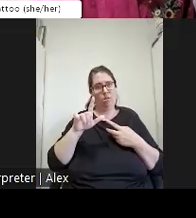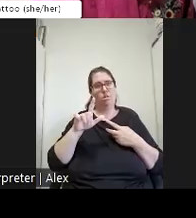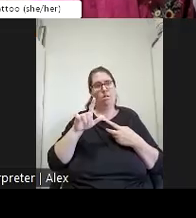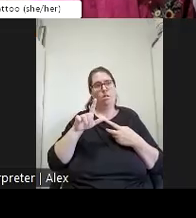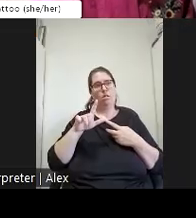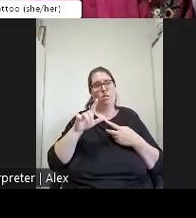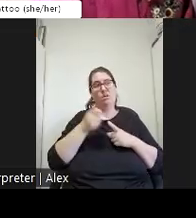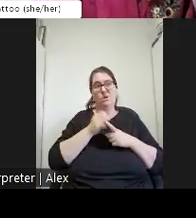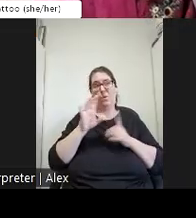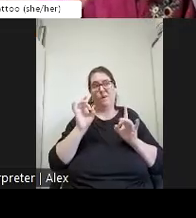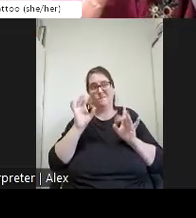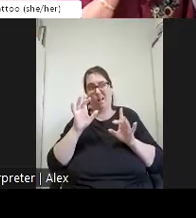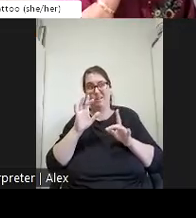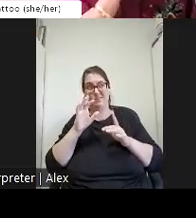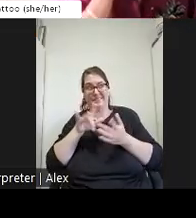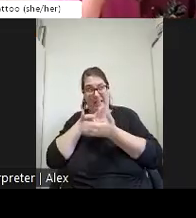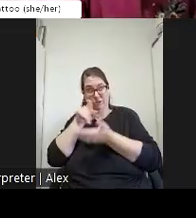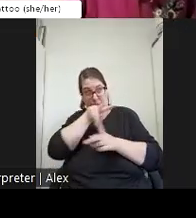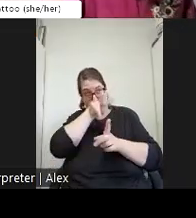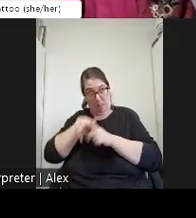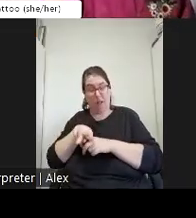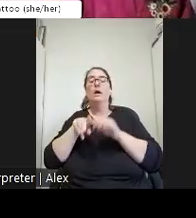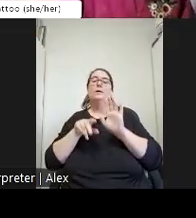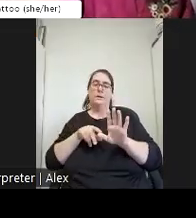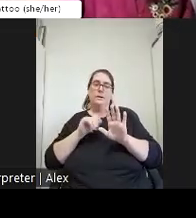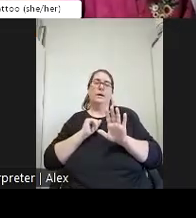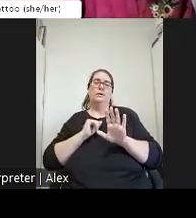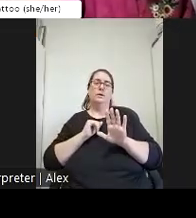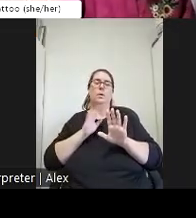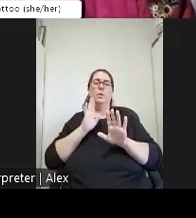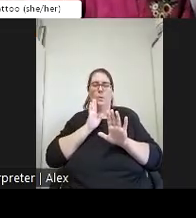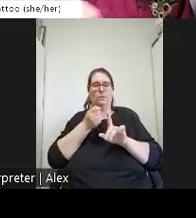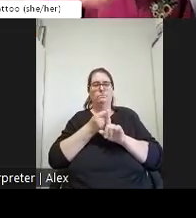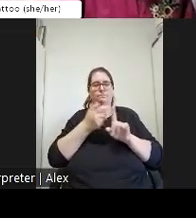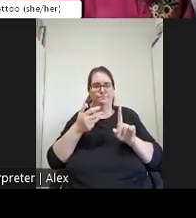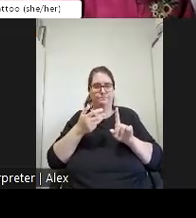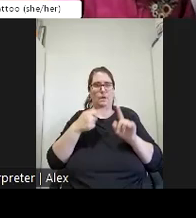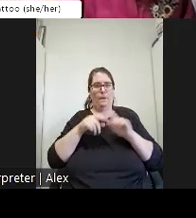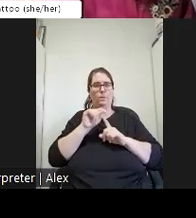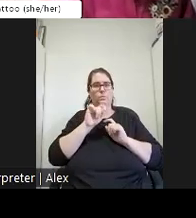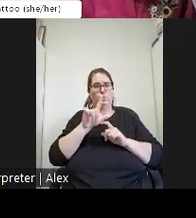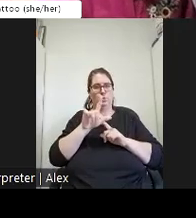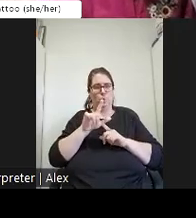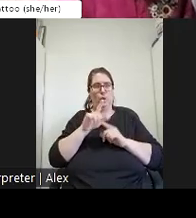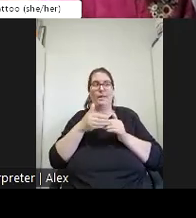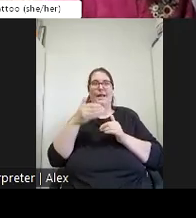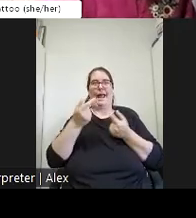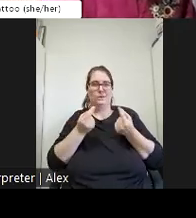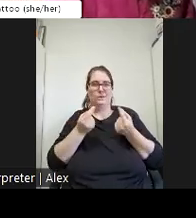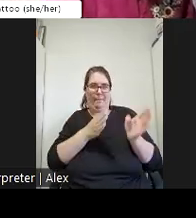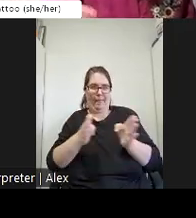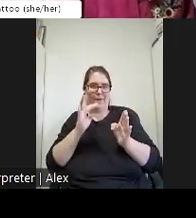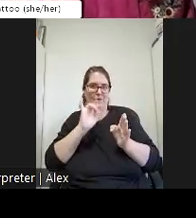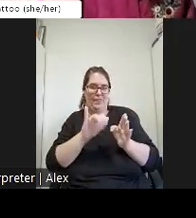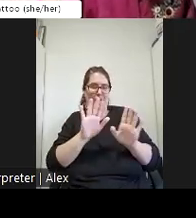assault centers? We will be telling you a little bit about the tool and what the next stages of the development